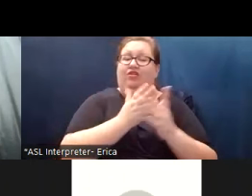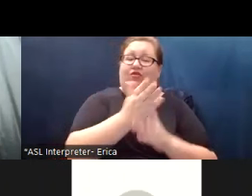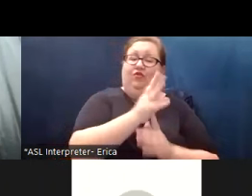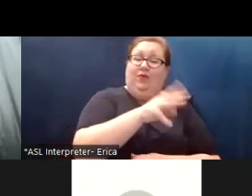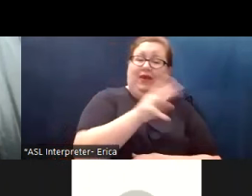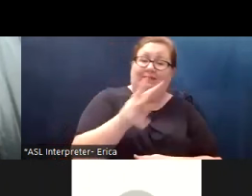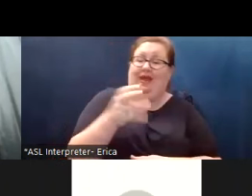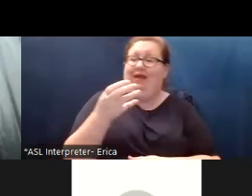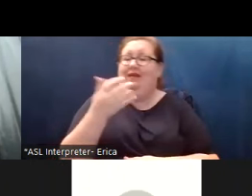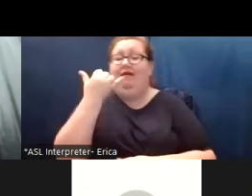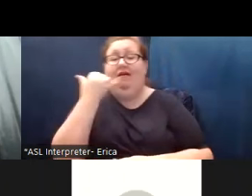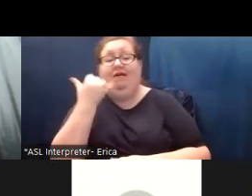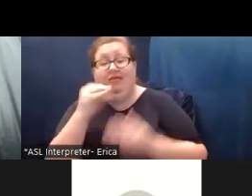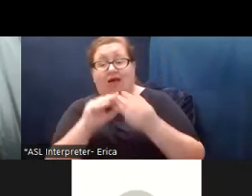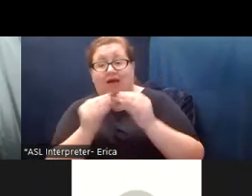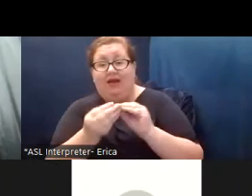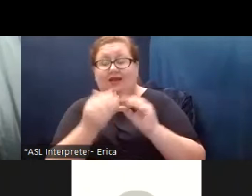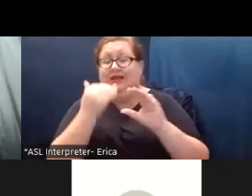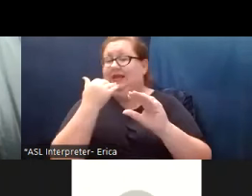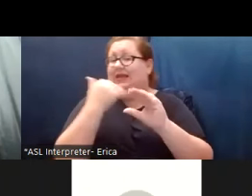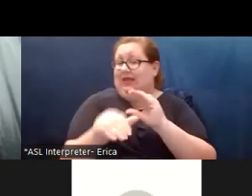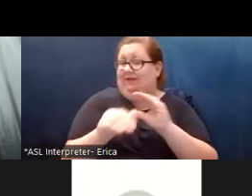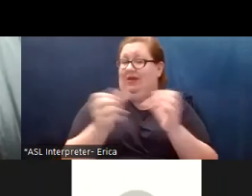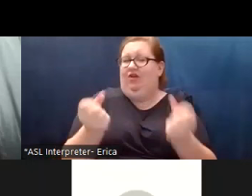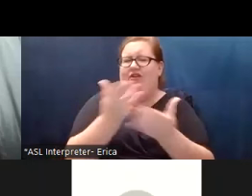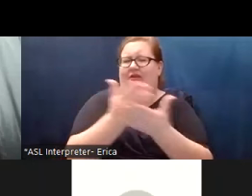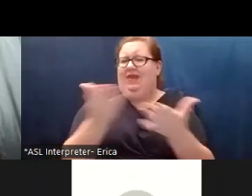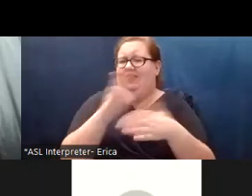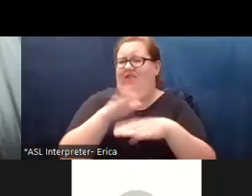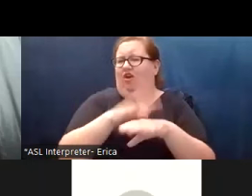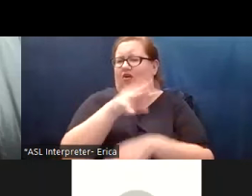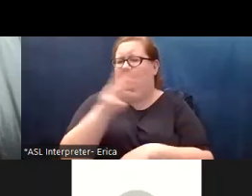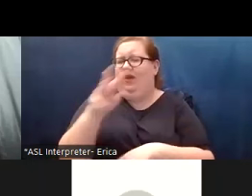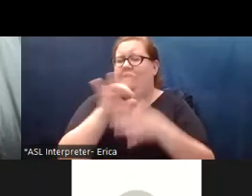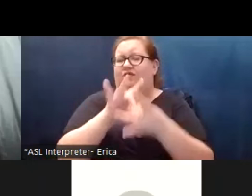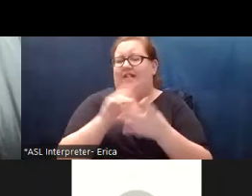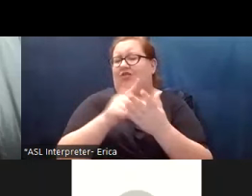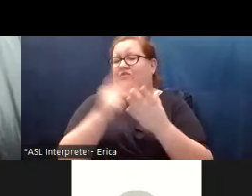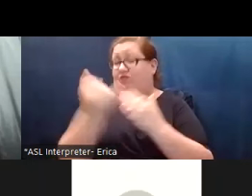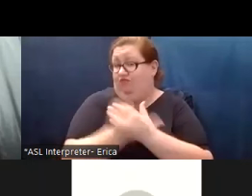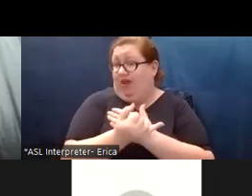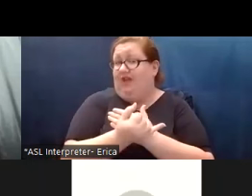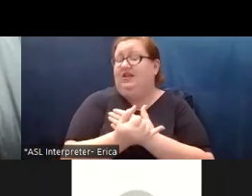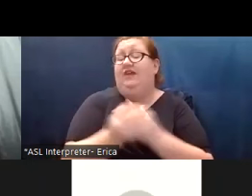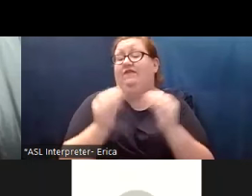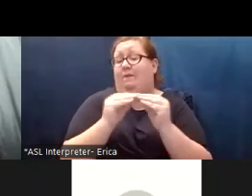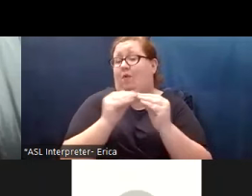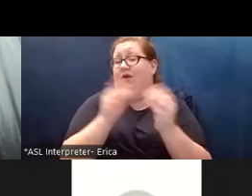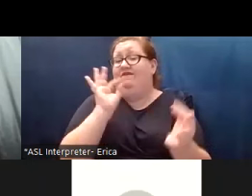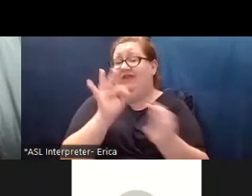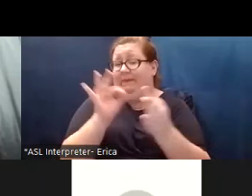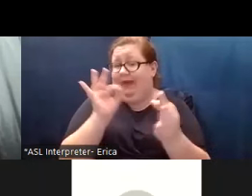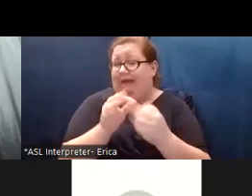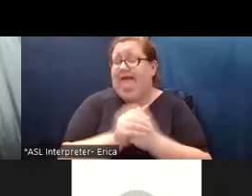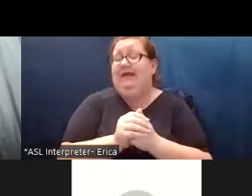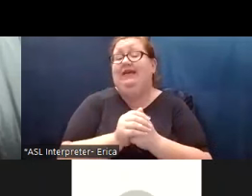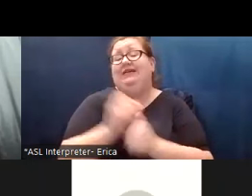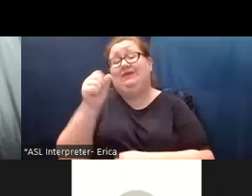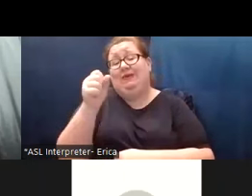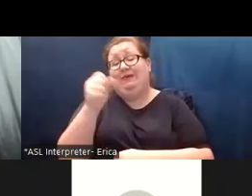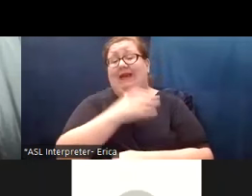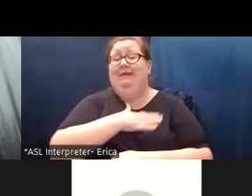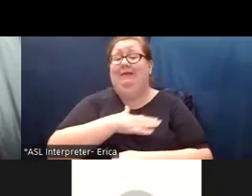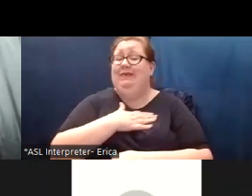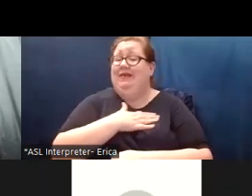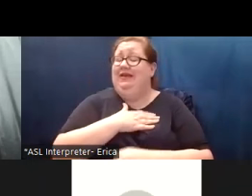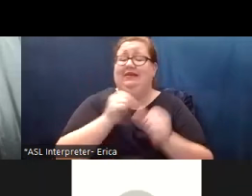via email. There's a lot of stuff on our website about the project that you can provide additional feedback on. And so yes,